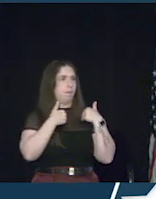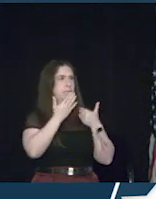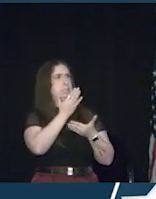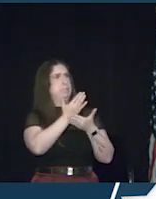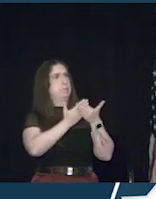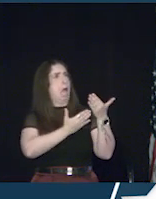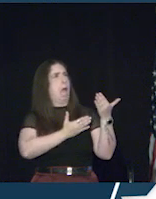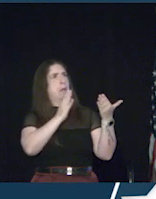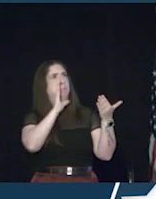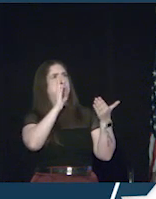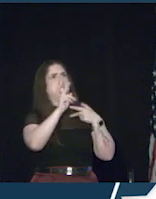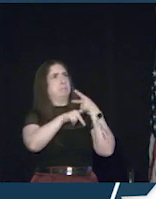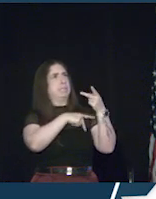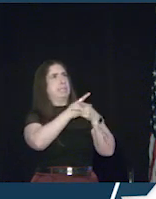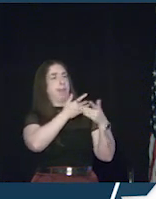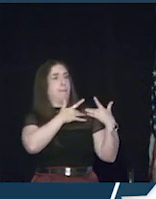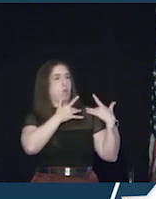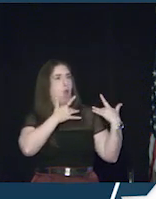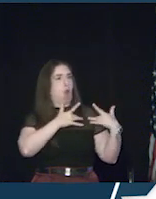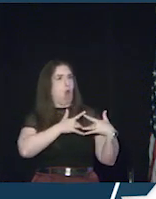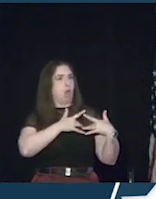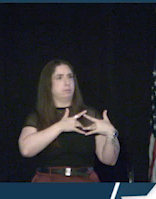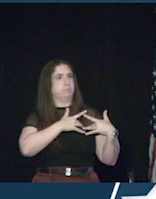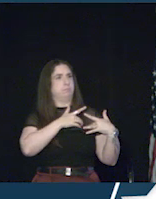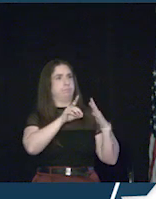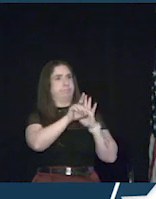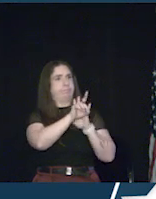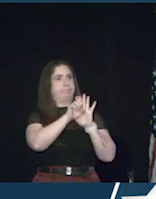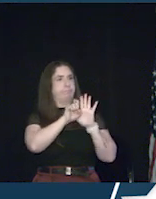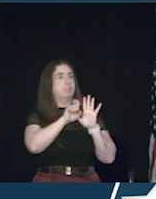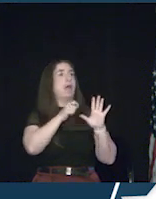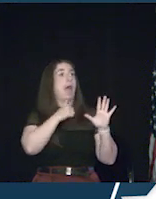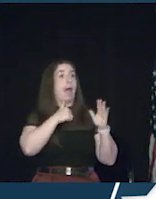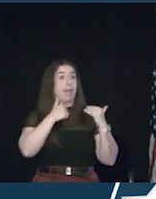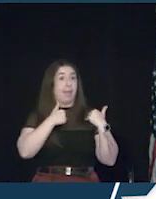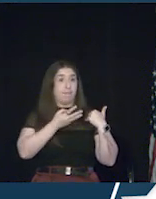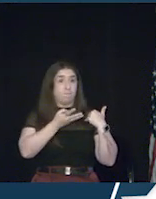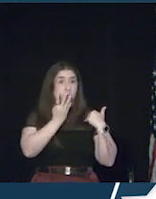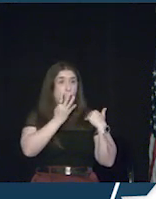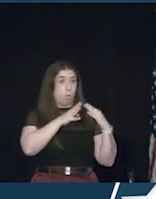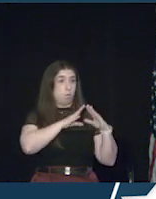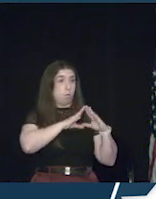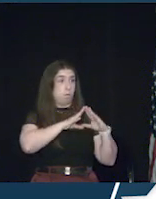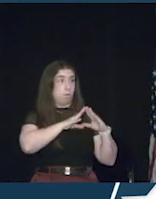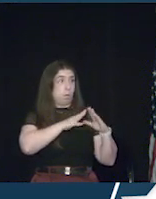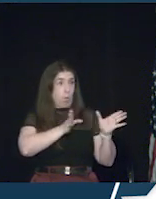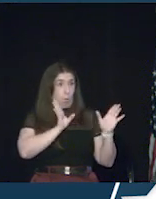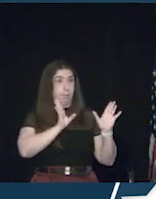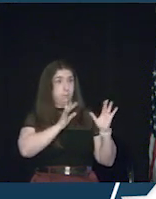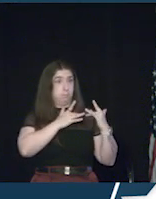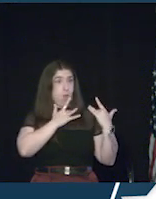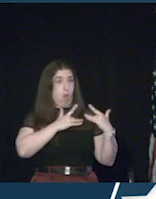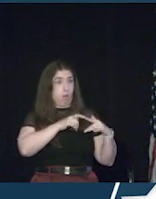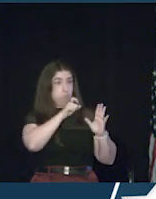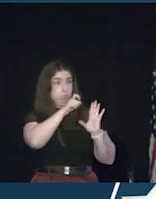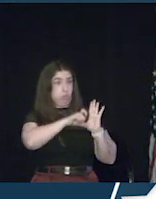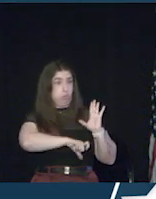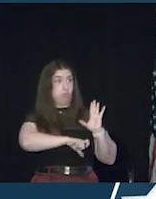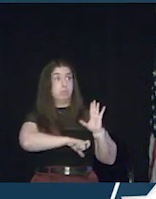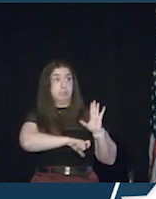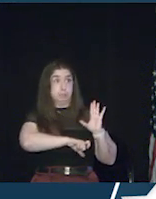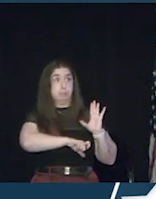of heart condition. I had 4 open heart surgeries to try to